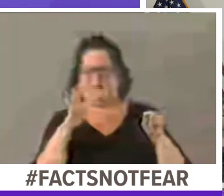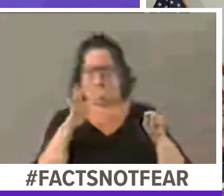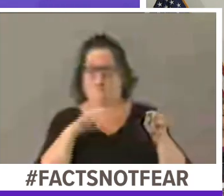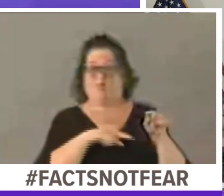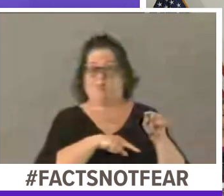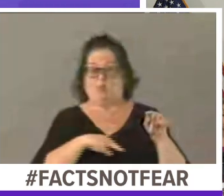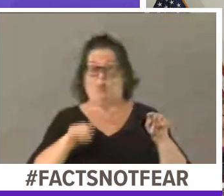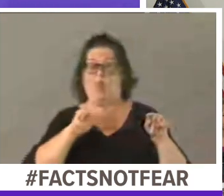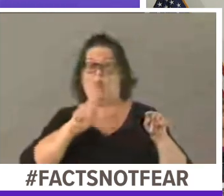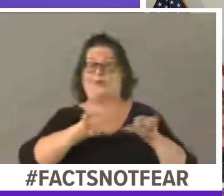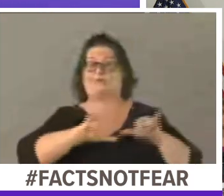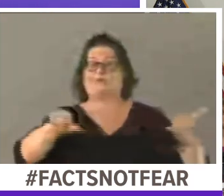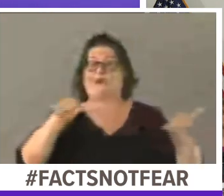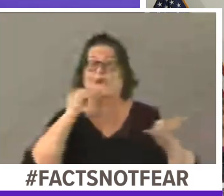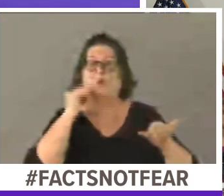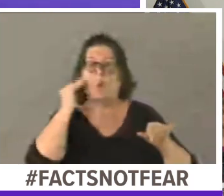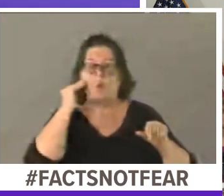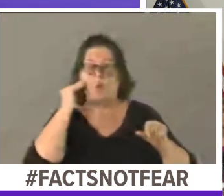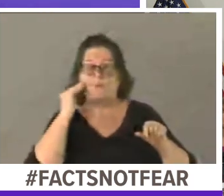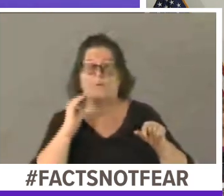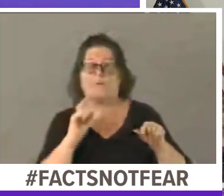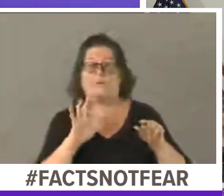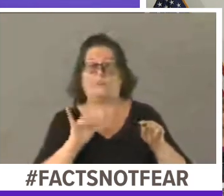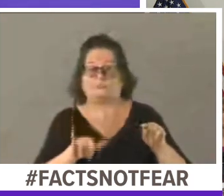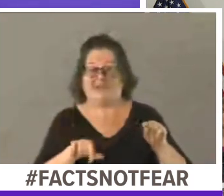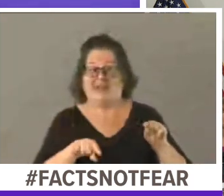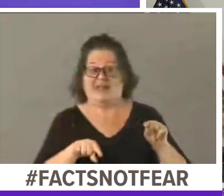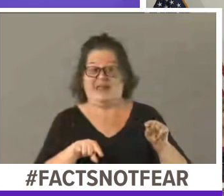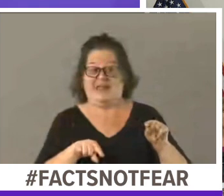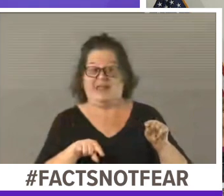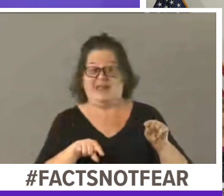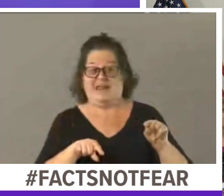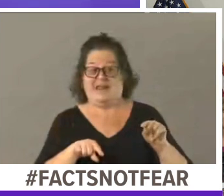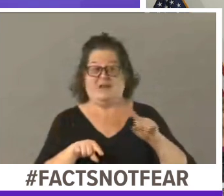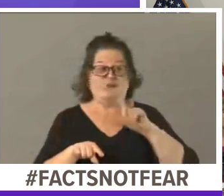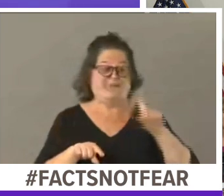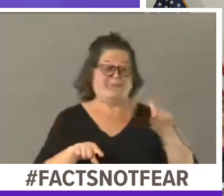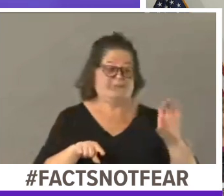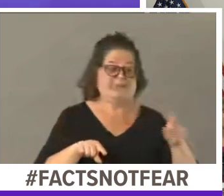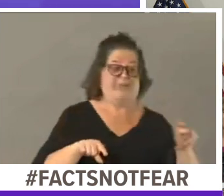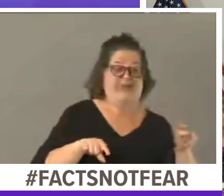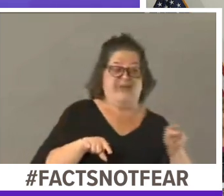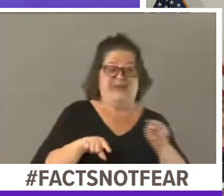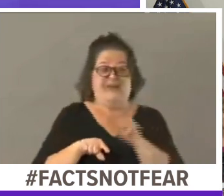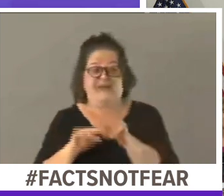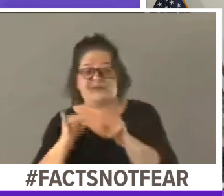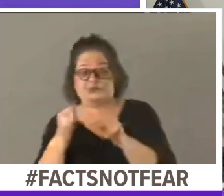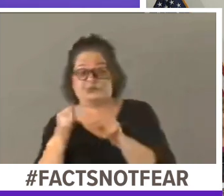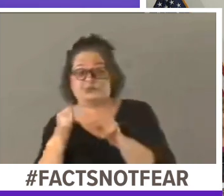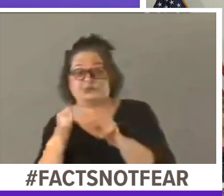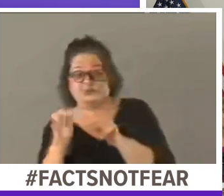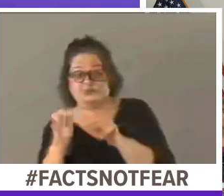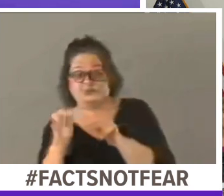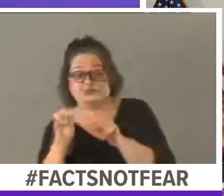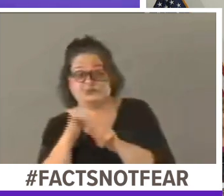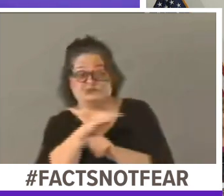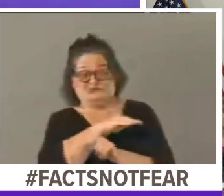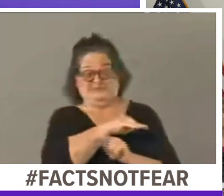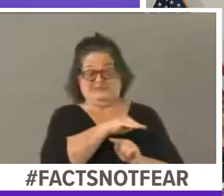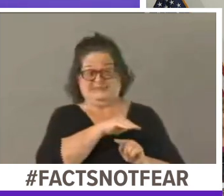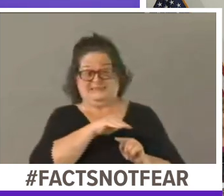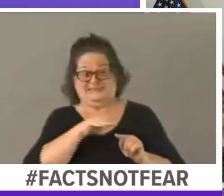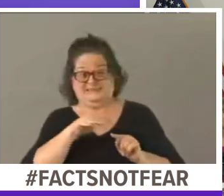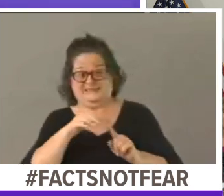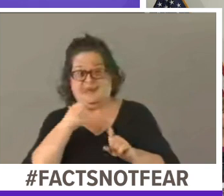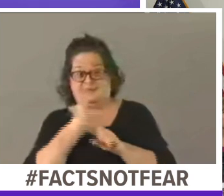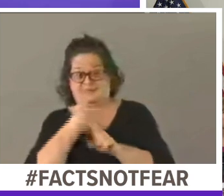the way until June, it remained flat. And then a severe spike up over the